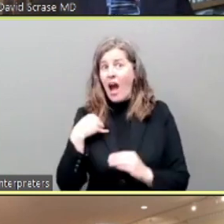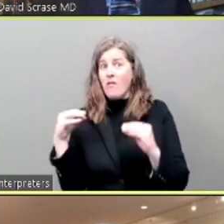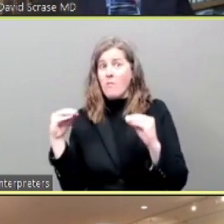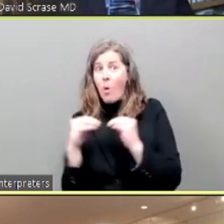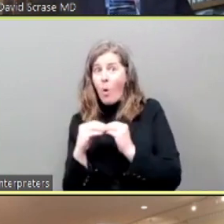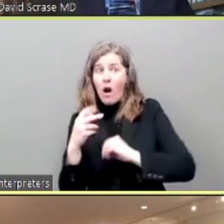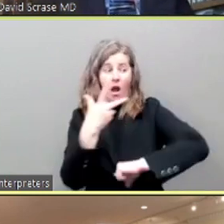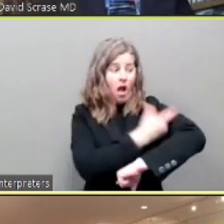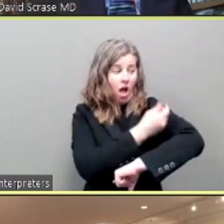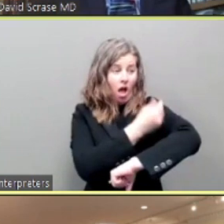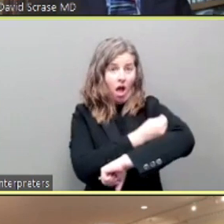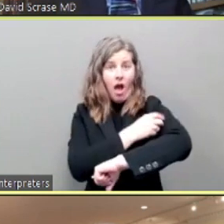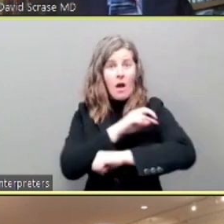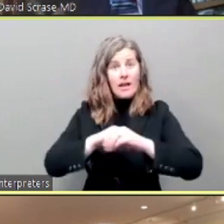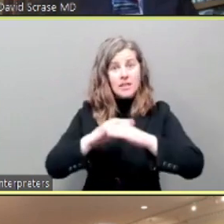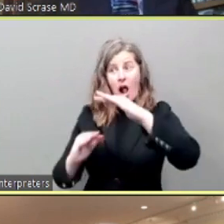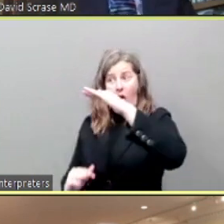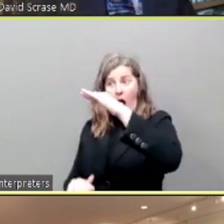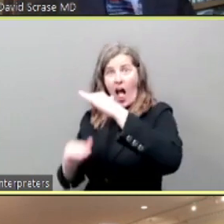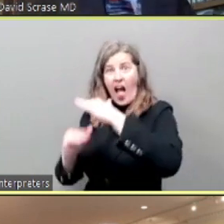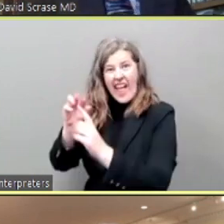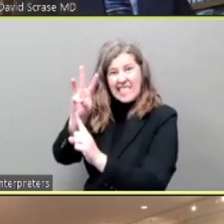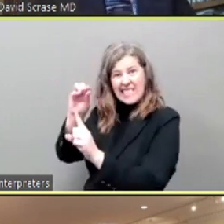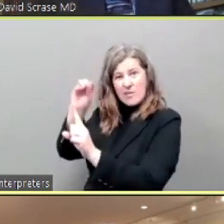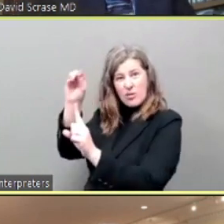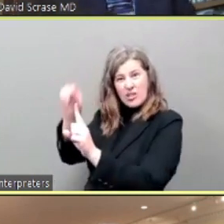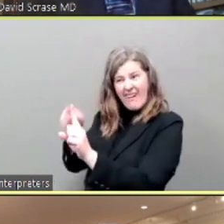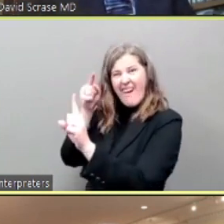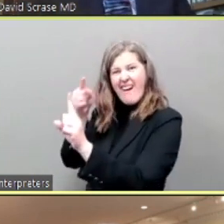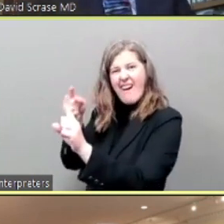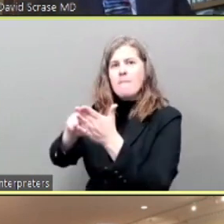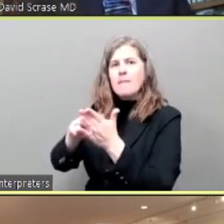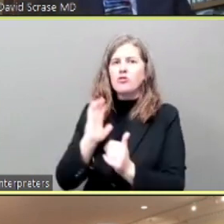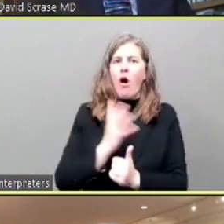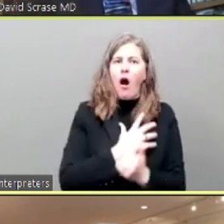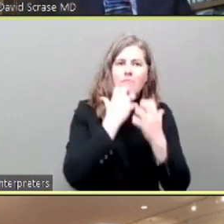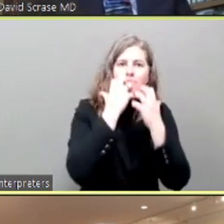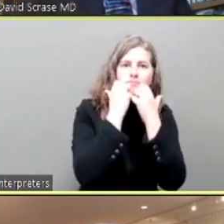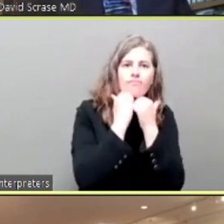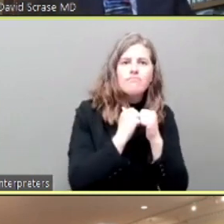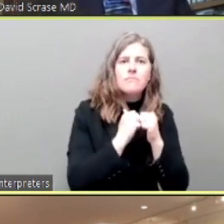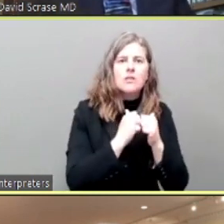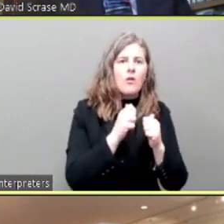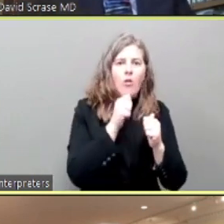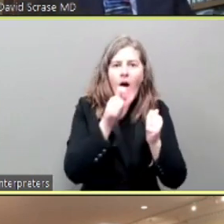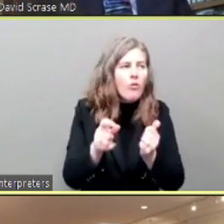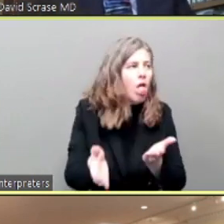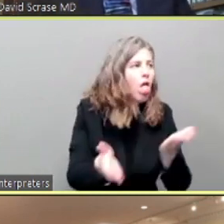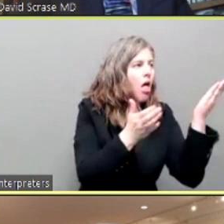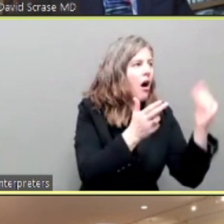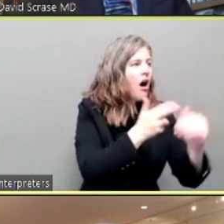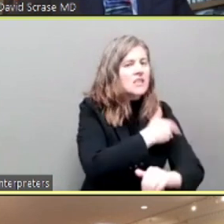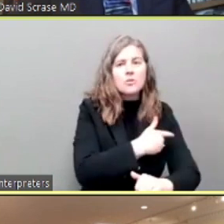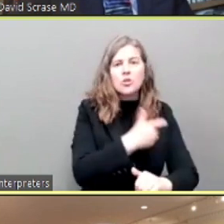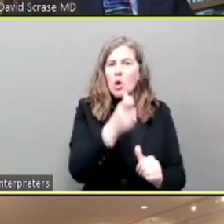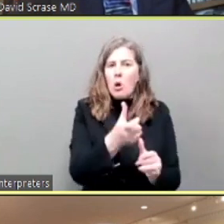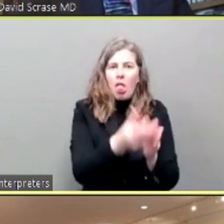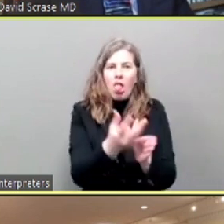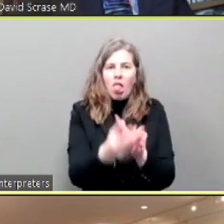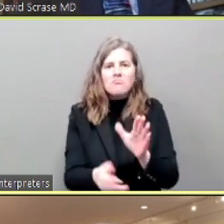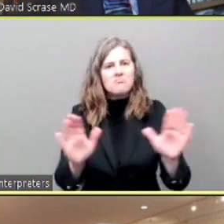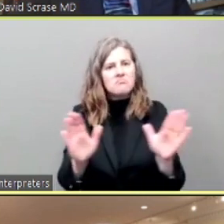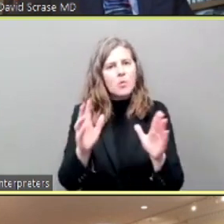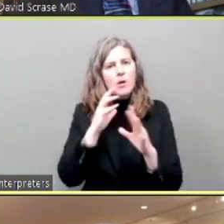arms, we reach that 60%, we'll keep more of our loved ones from being hospitalized or even worse, dying due to